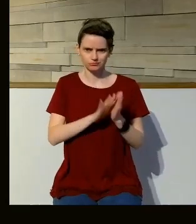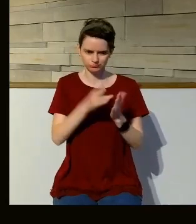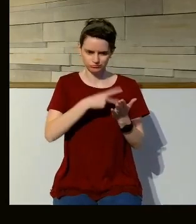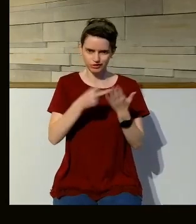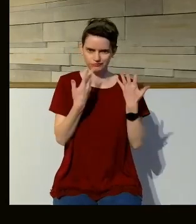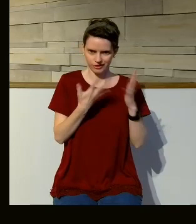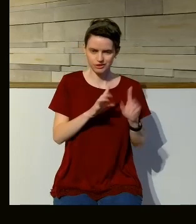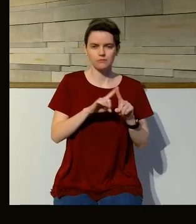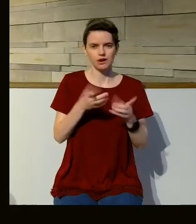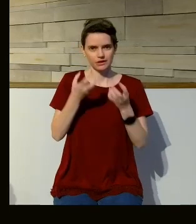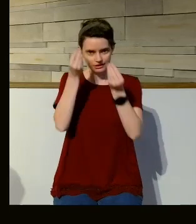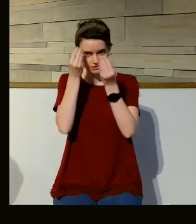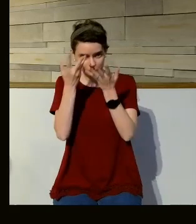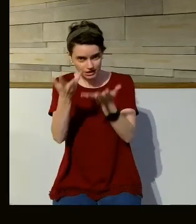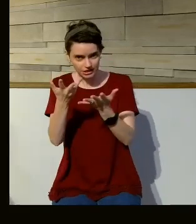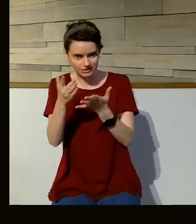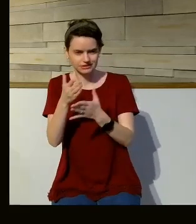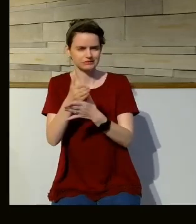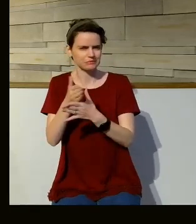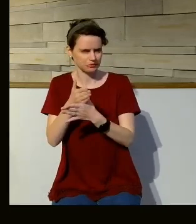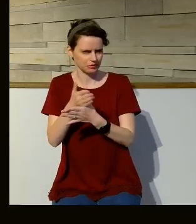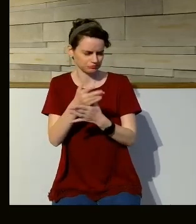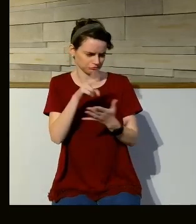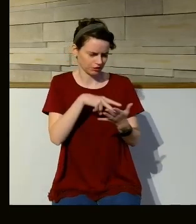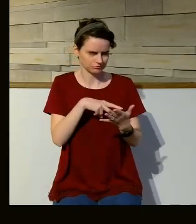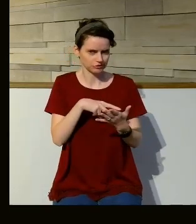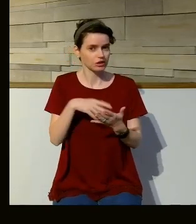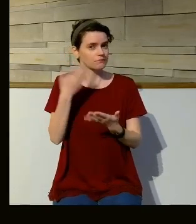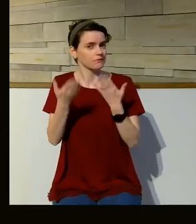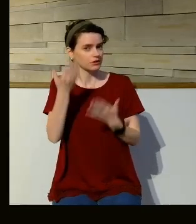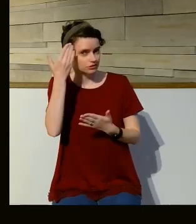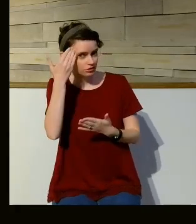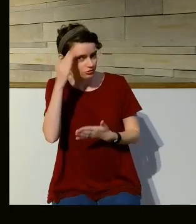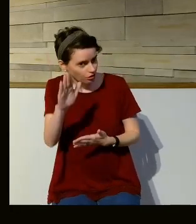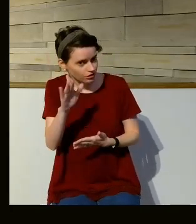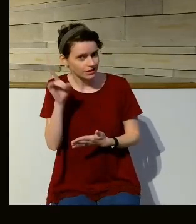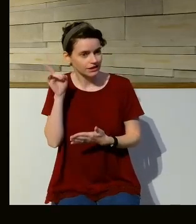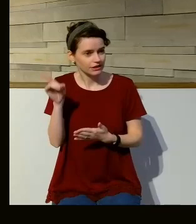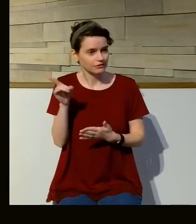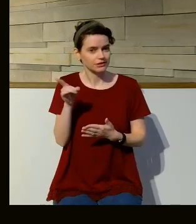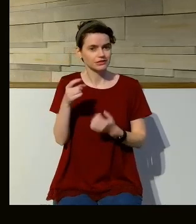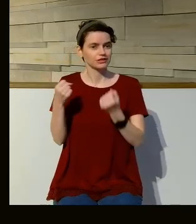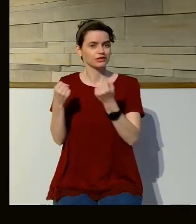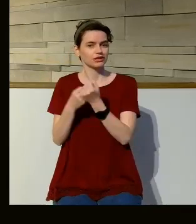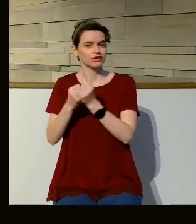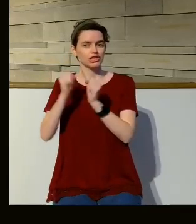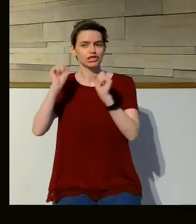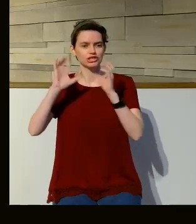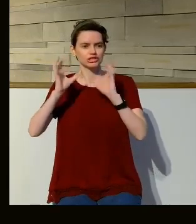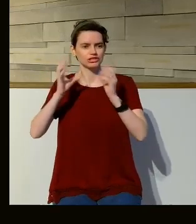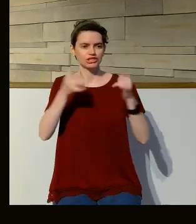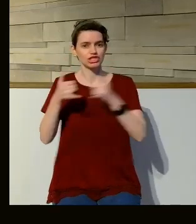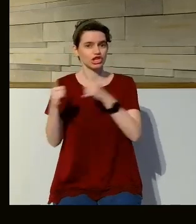I want to give you some information that is in between the lines, all right? You do not know probably that he was a cheer coach for